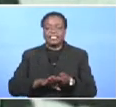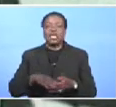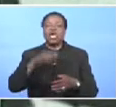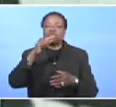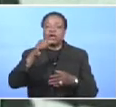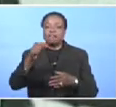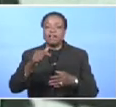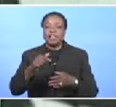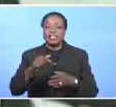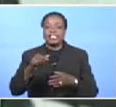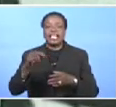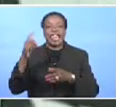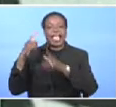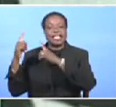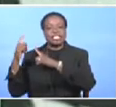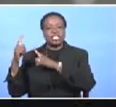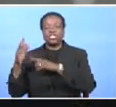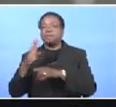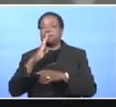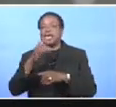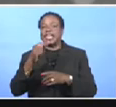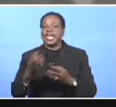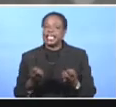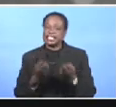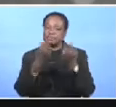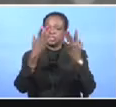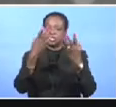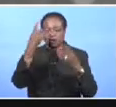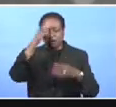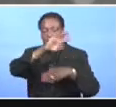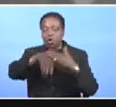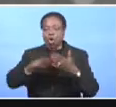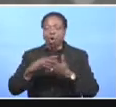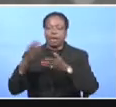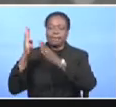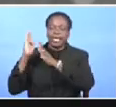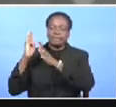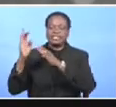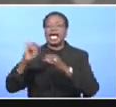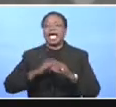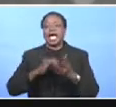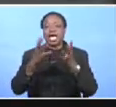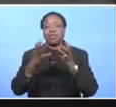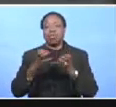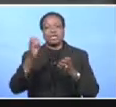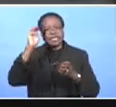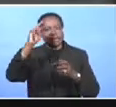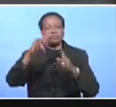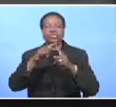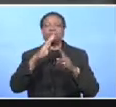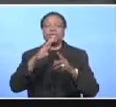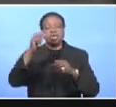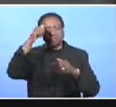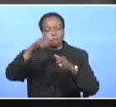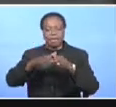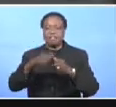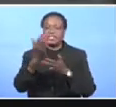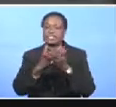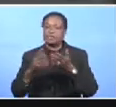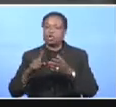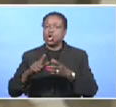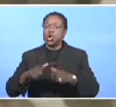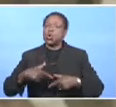to all Bahamians. I would like for him to be remembered really as someone who lent himself to the